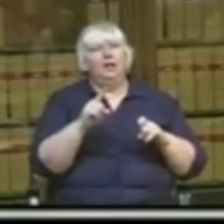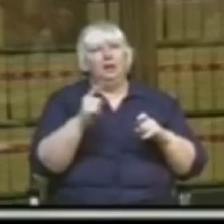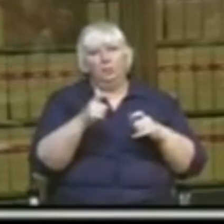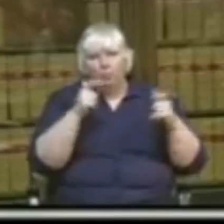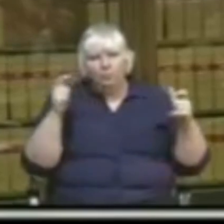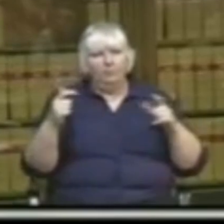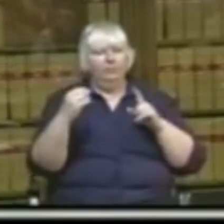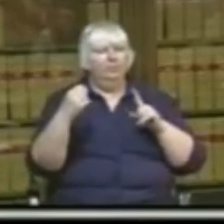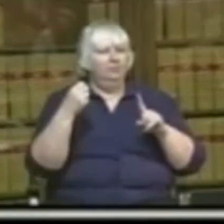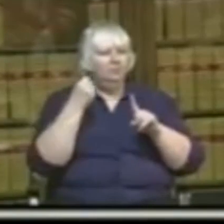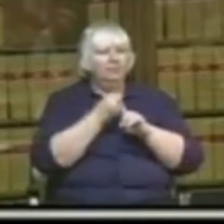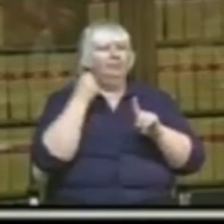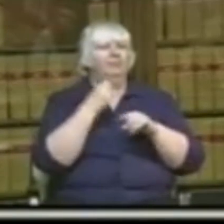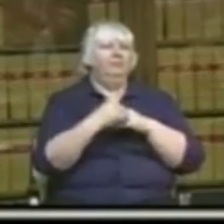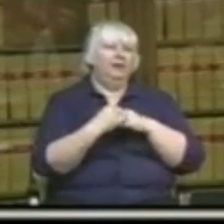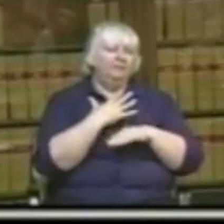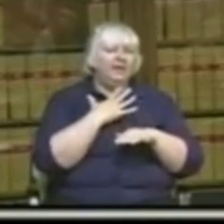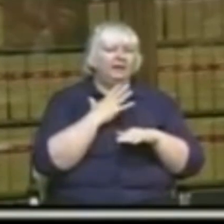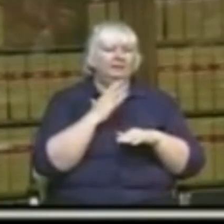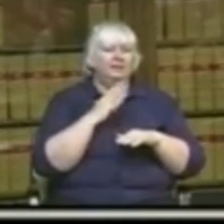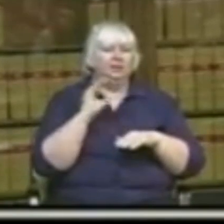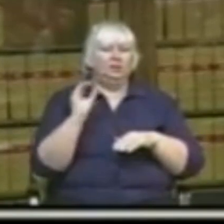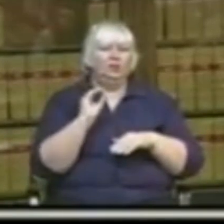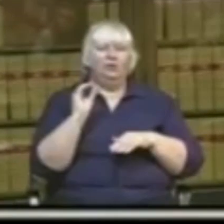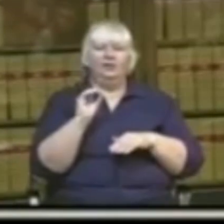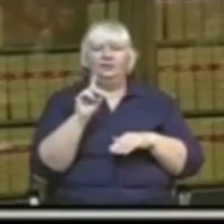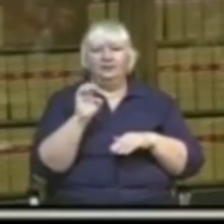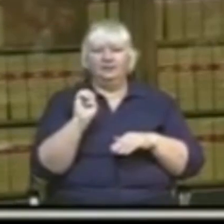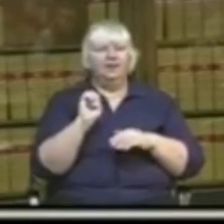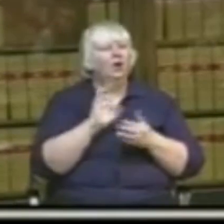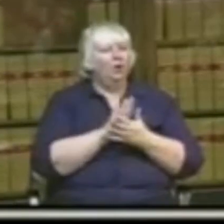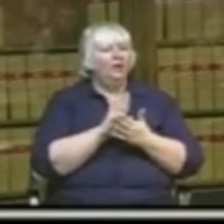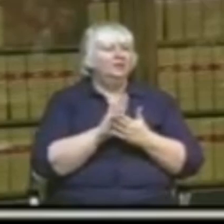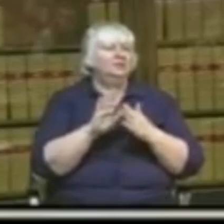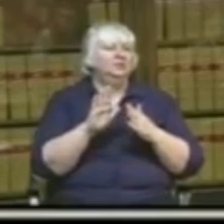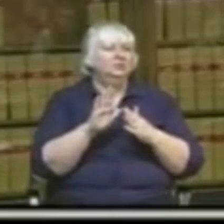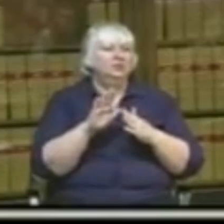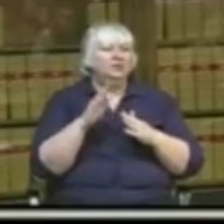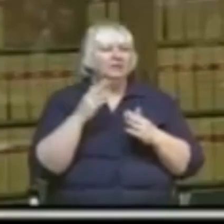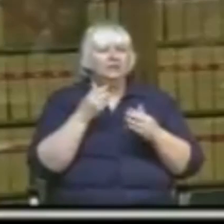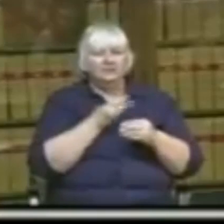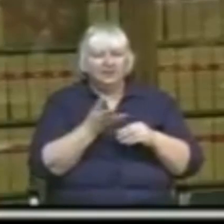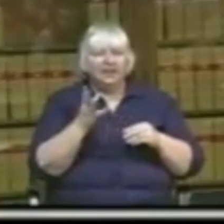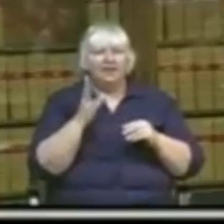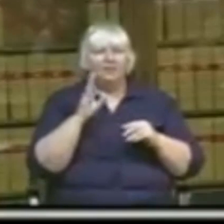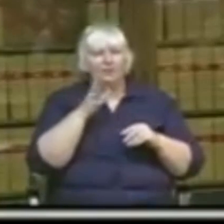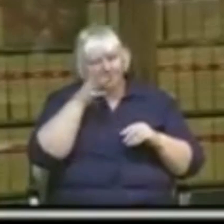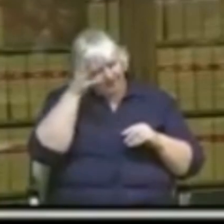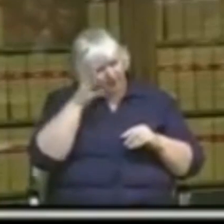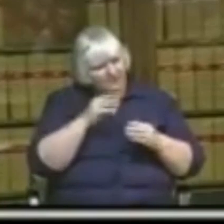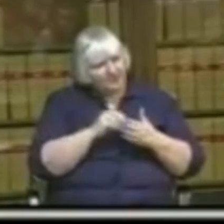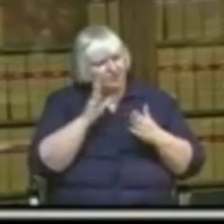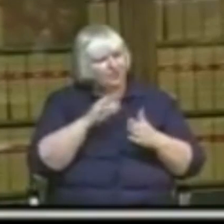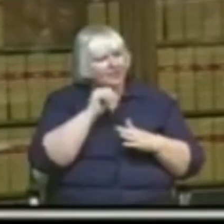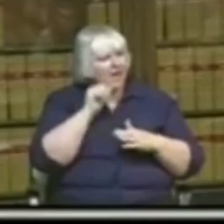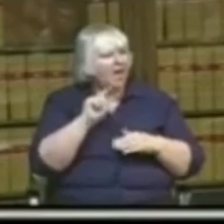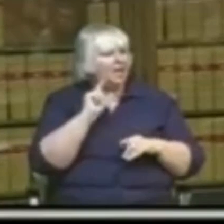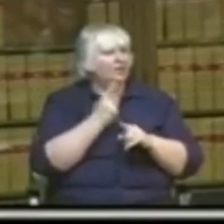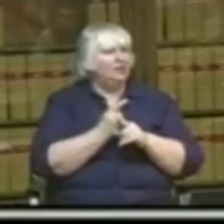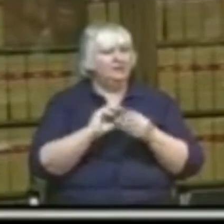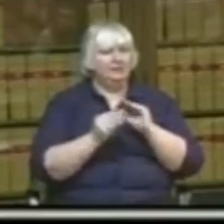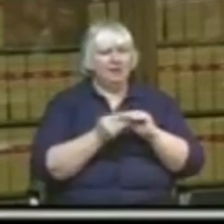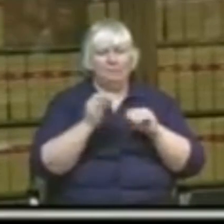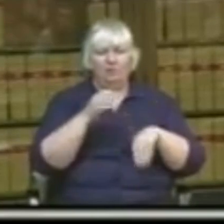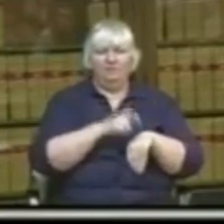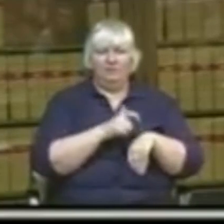profoundly affected the educational experience in Oregon public schools. Several teachers, parents, and students will paint that picture for you. It's not just the number